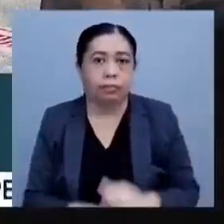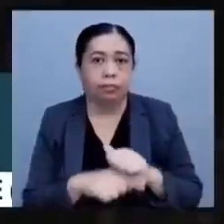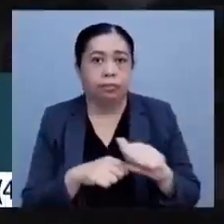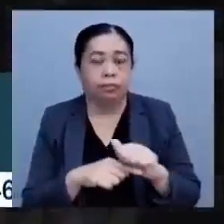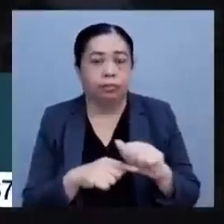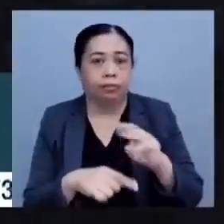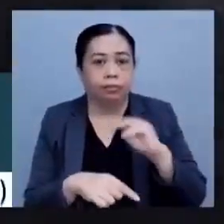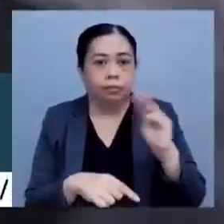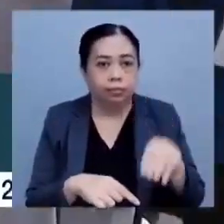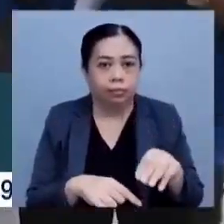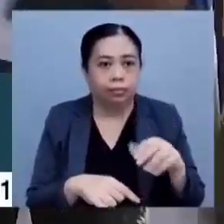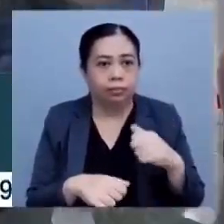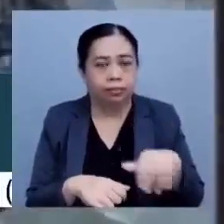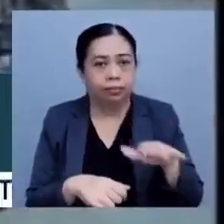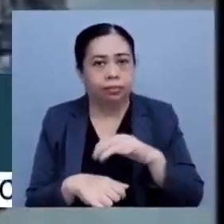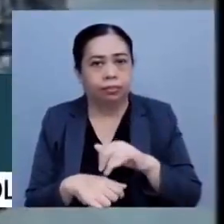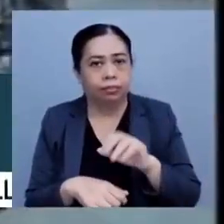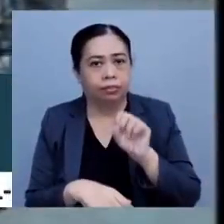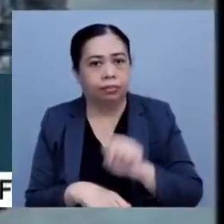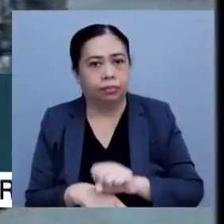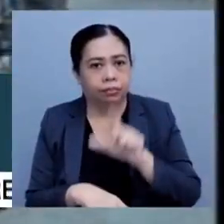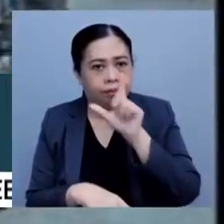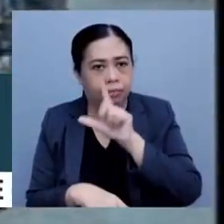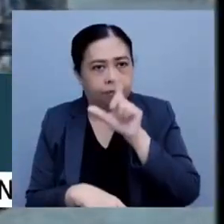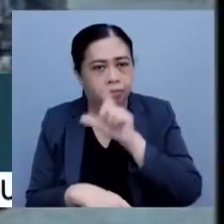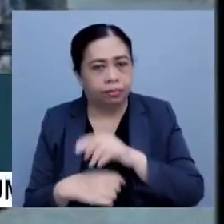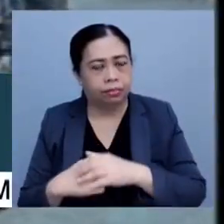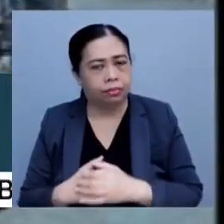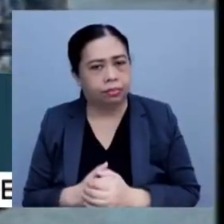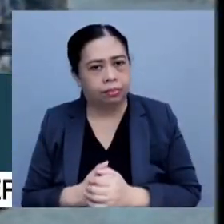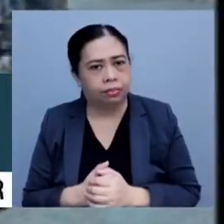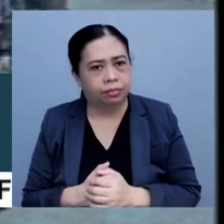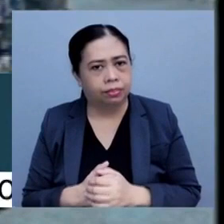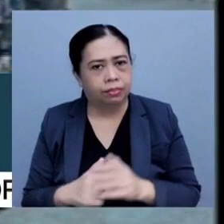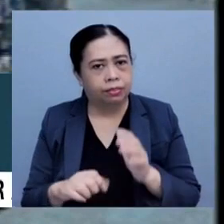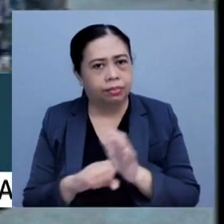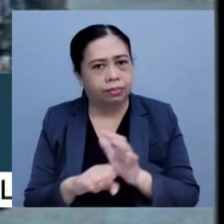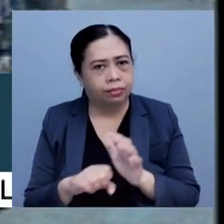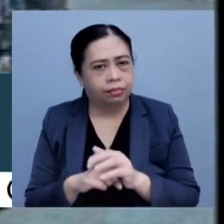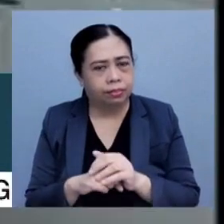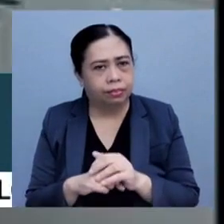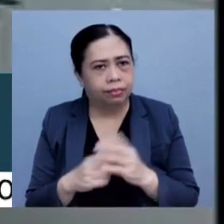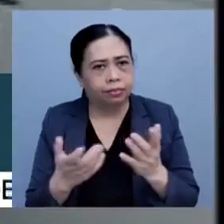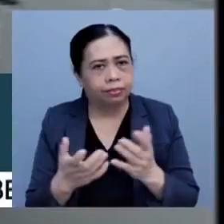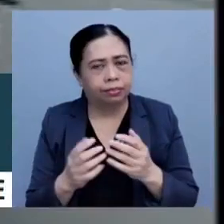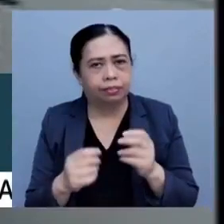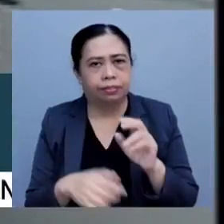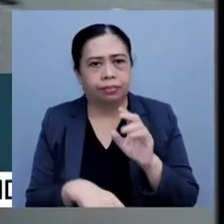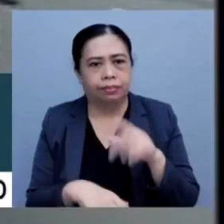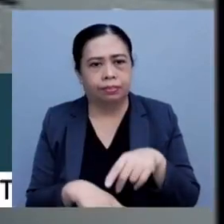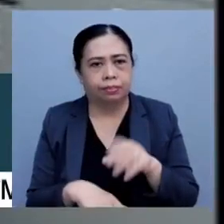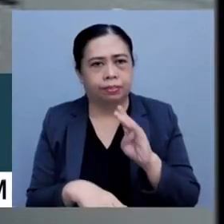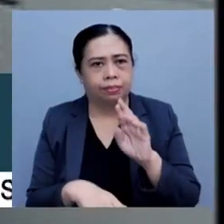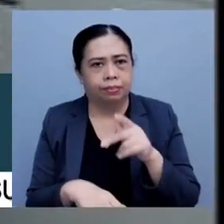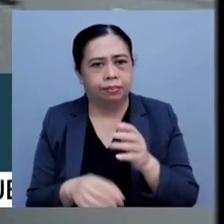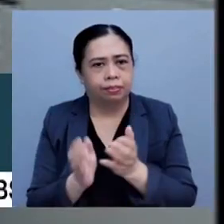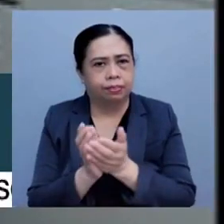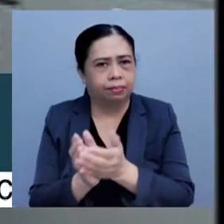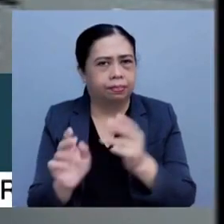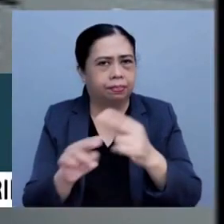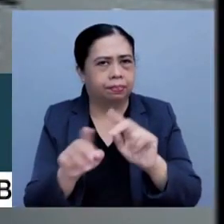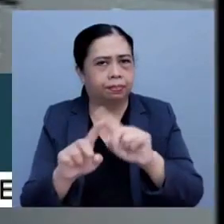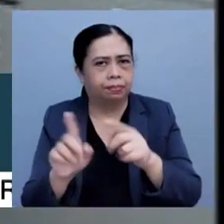Naval Forces Southern Luzon. Naval assets such as the BRP Antonio Luna, AW-109 naval